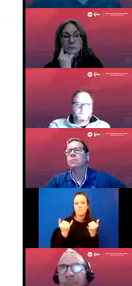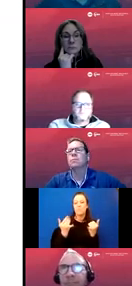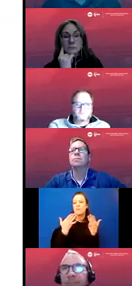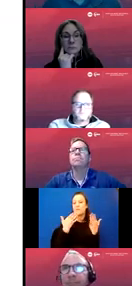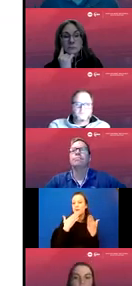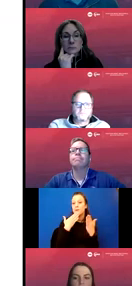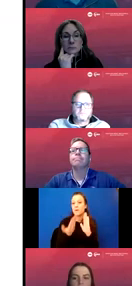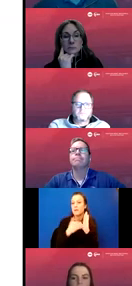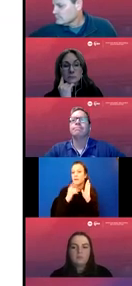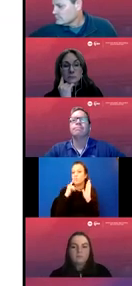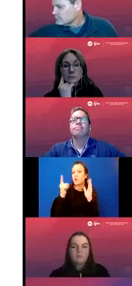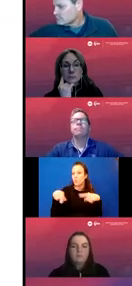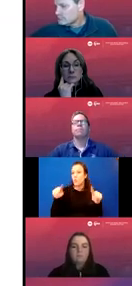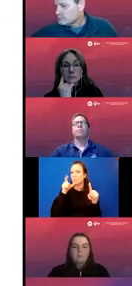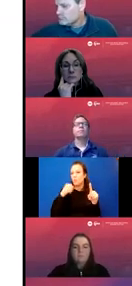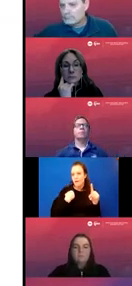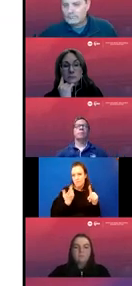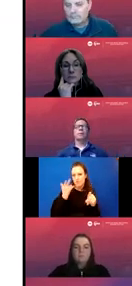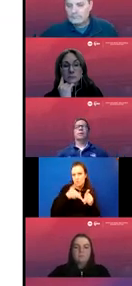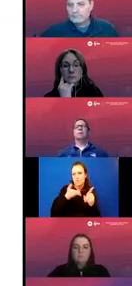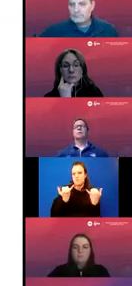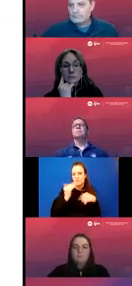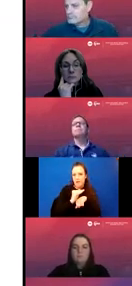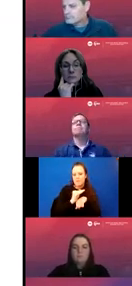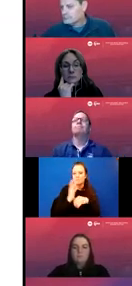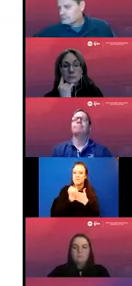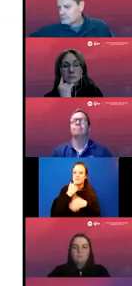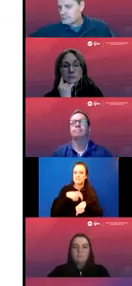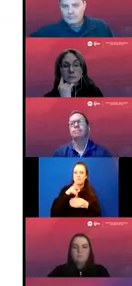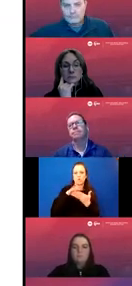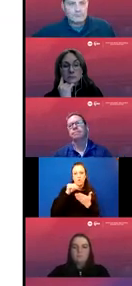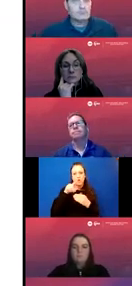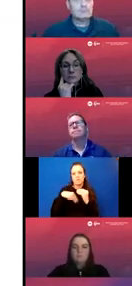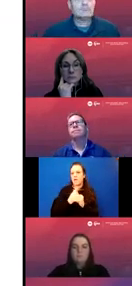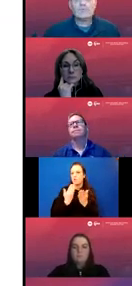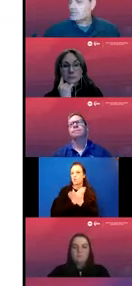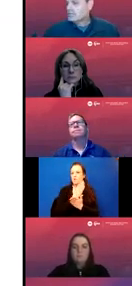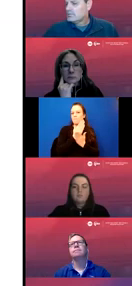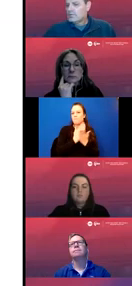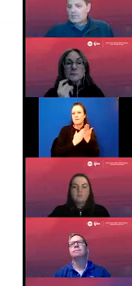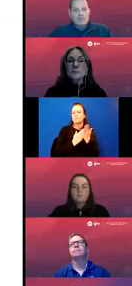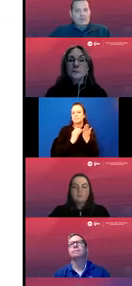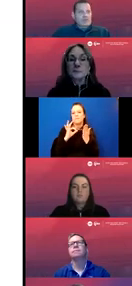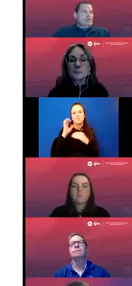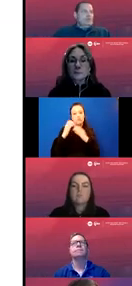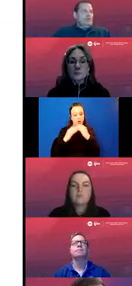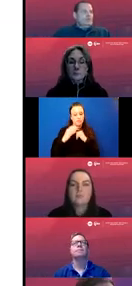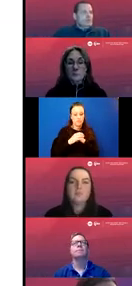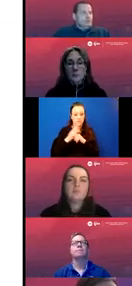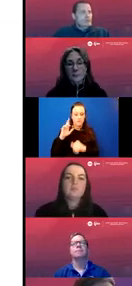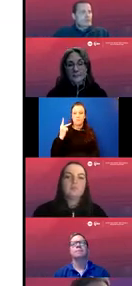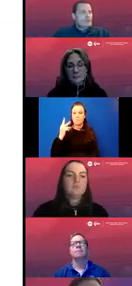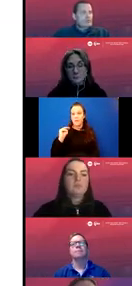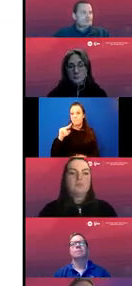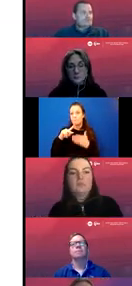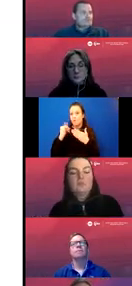you again for all those who have come tonight and taken the time to learn about, um, this new phase of construction and just the RPM project